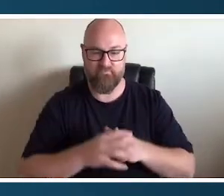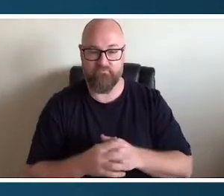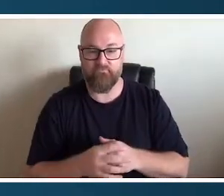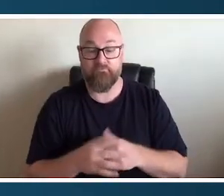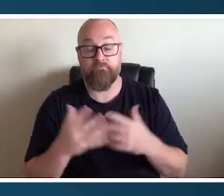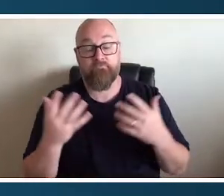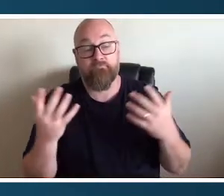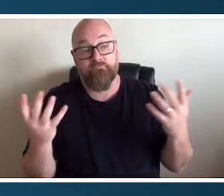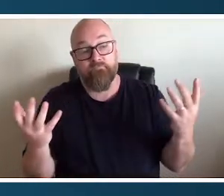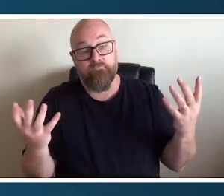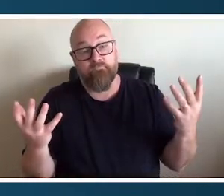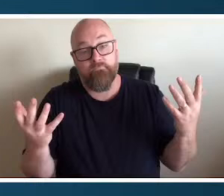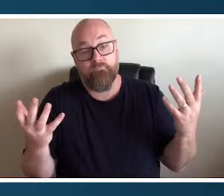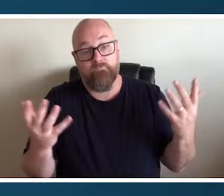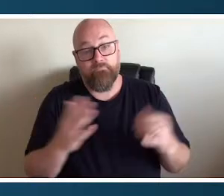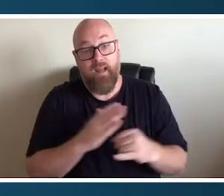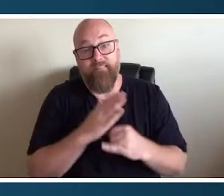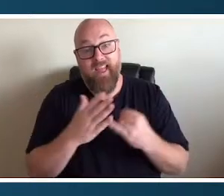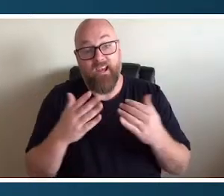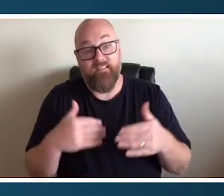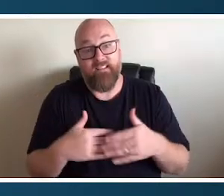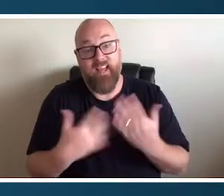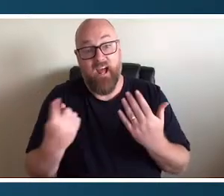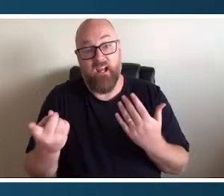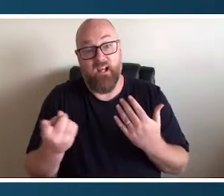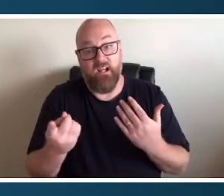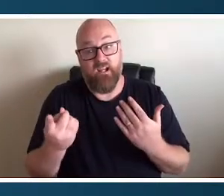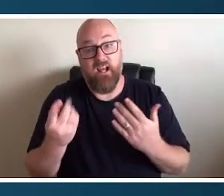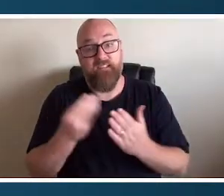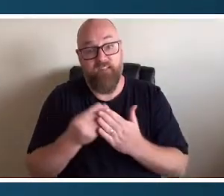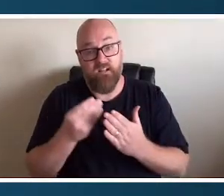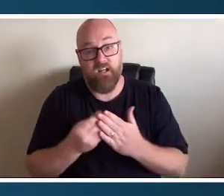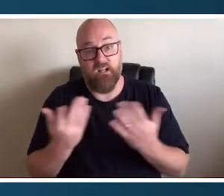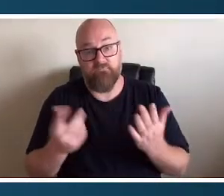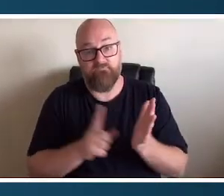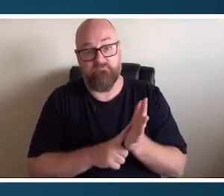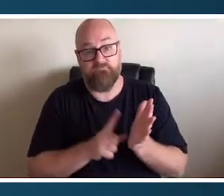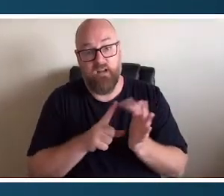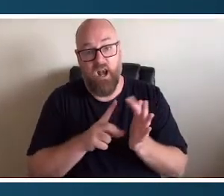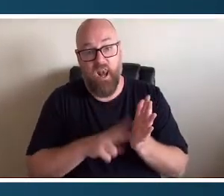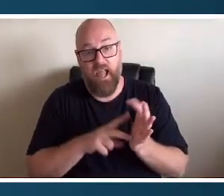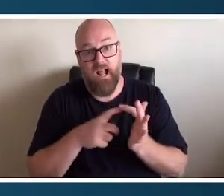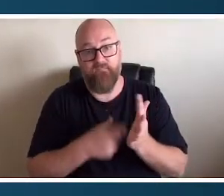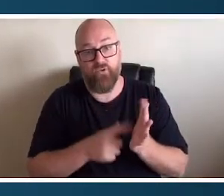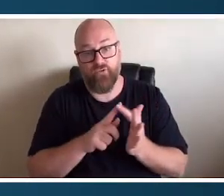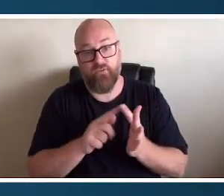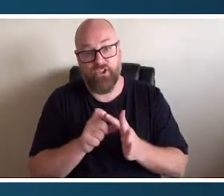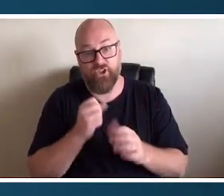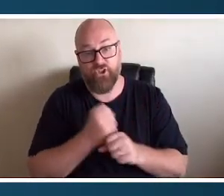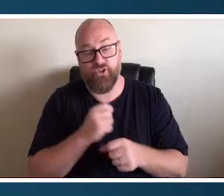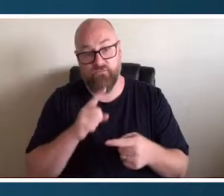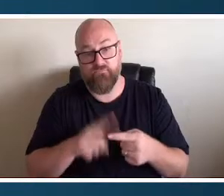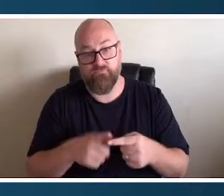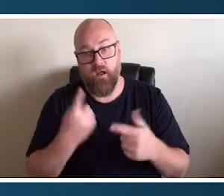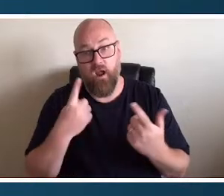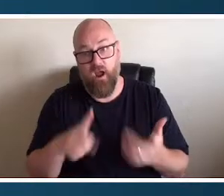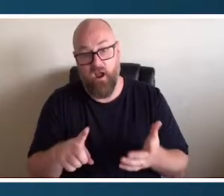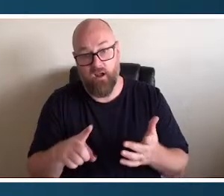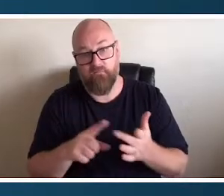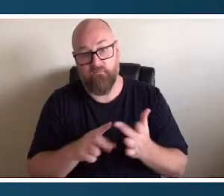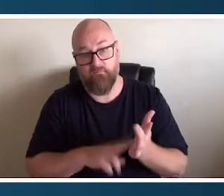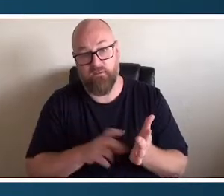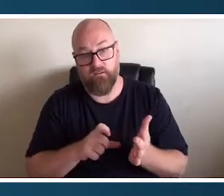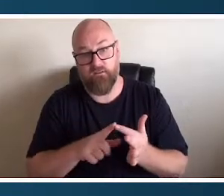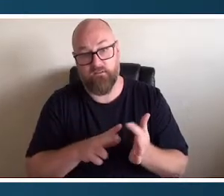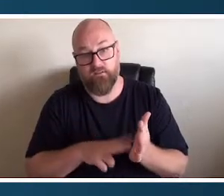it is funding and leverage and incentives. And it is a pervasive situation we have both